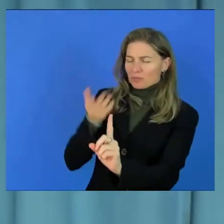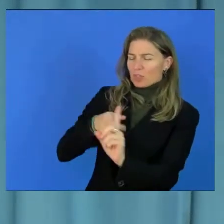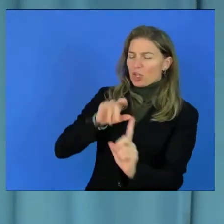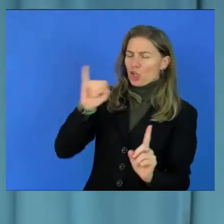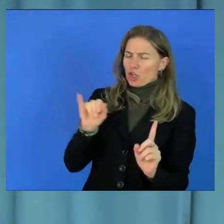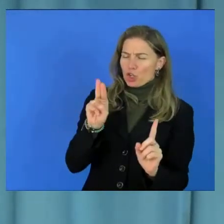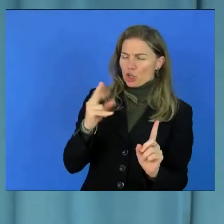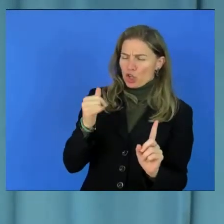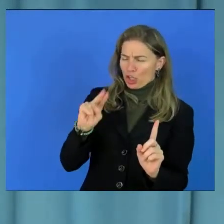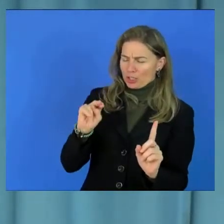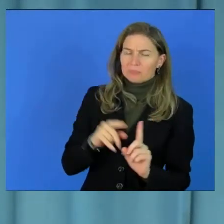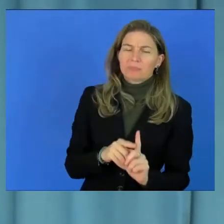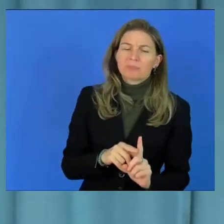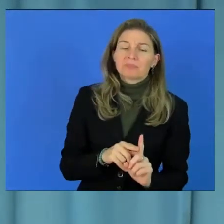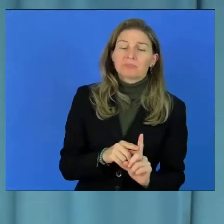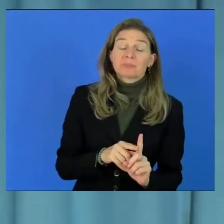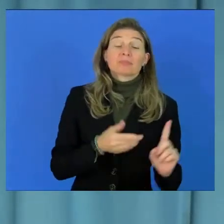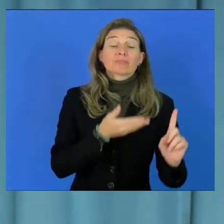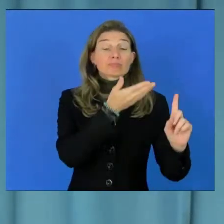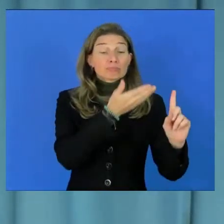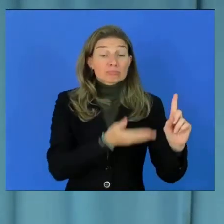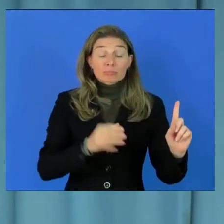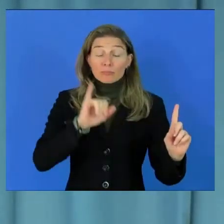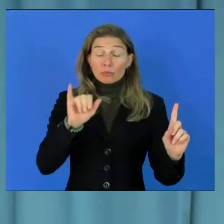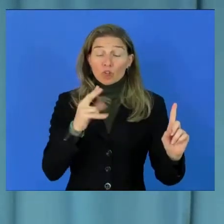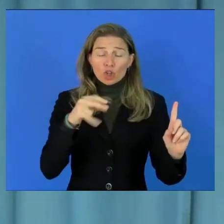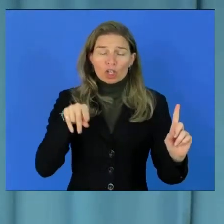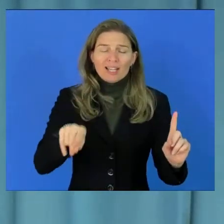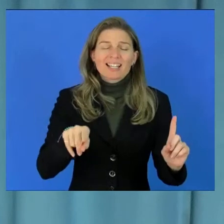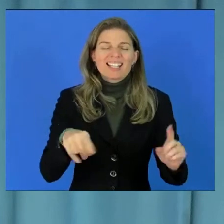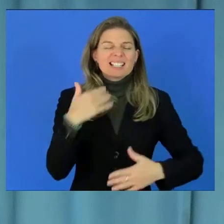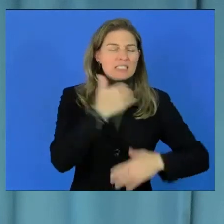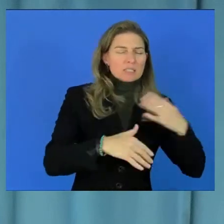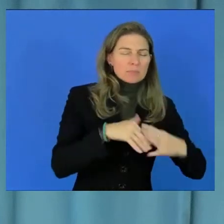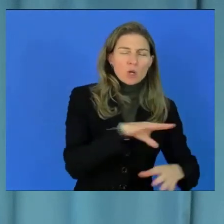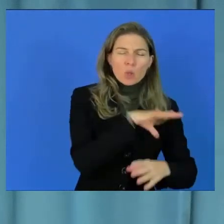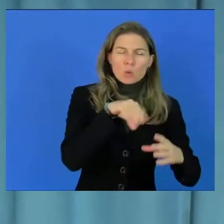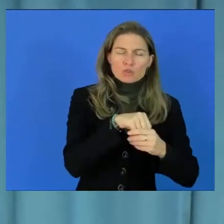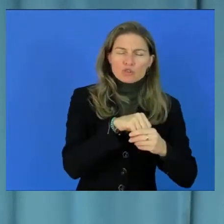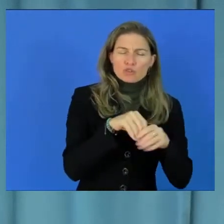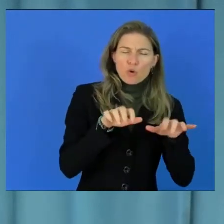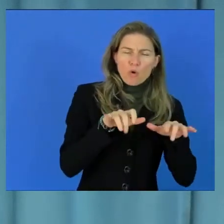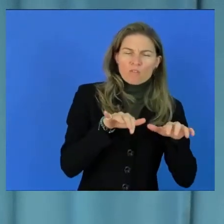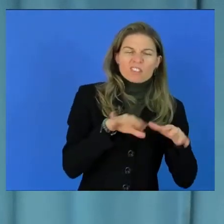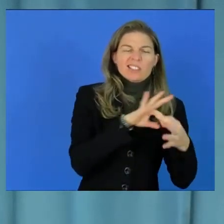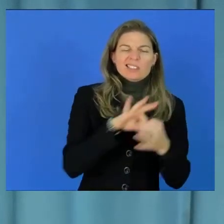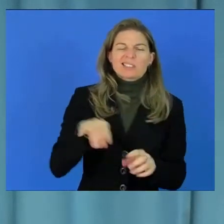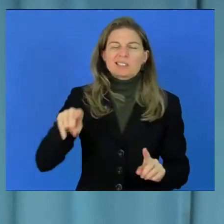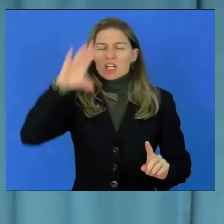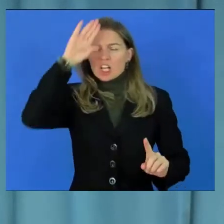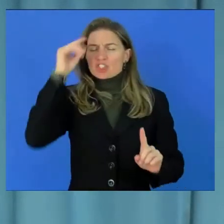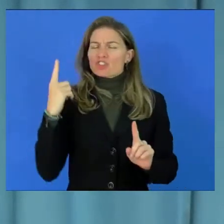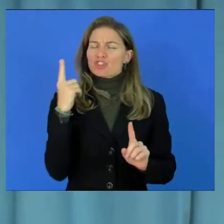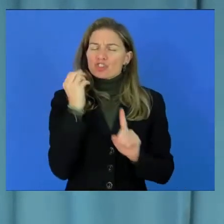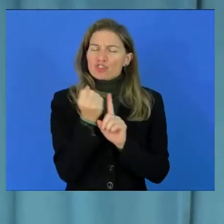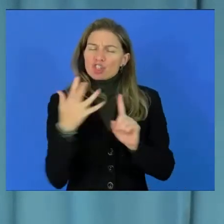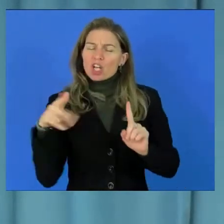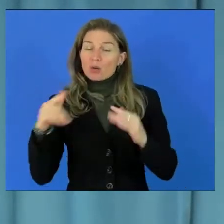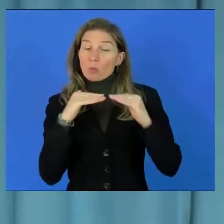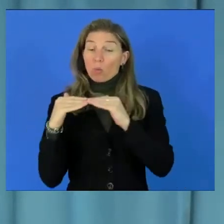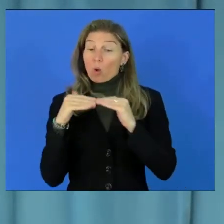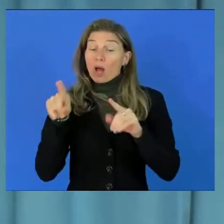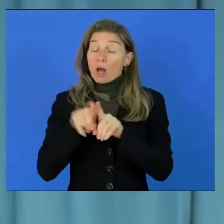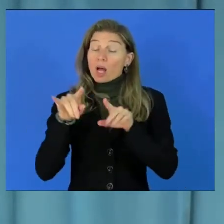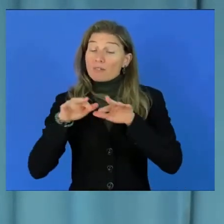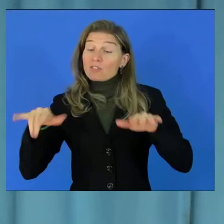Jürgen is a disability inclusion officer in the Gender Equality and Diversity branch of the